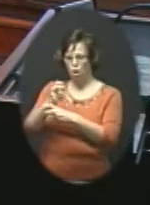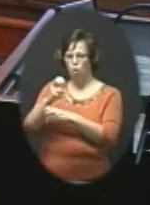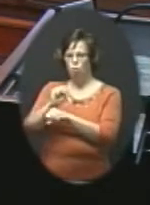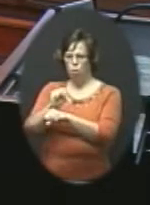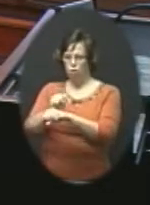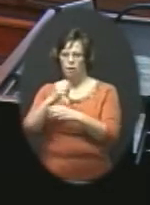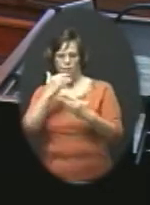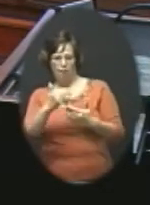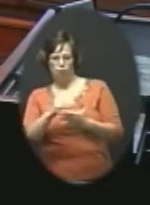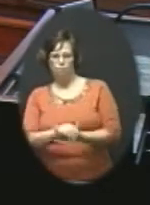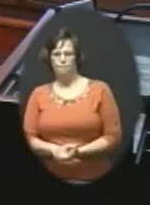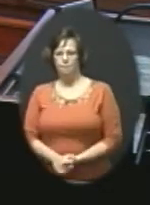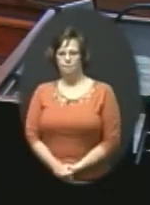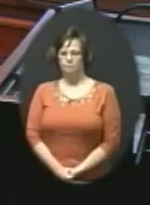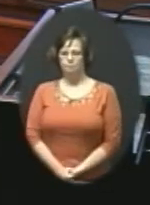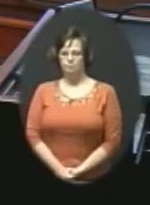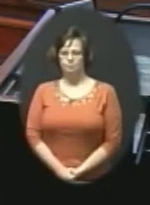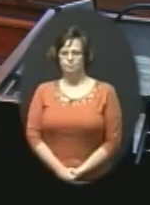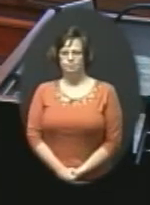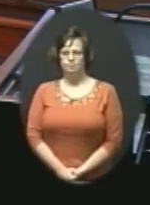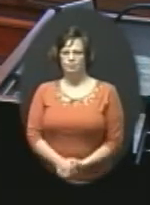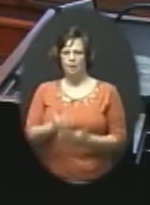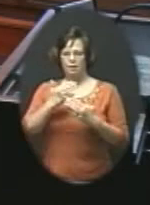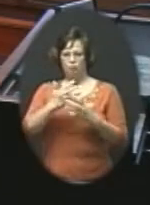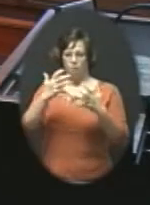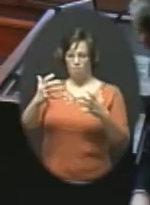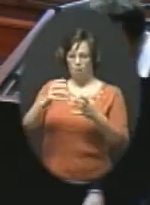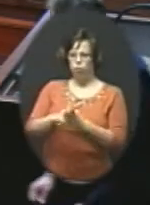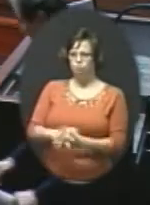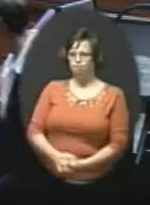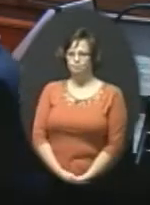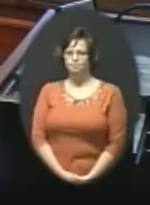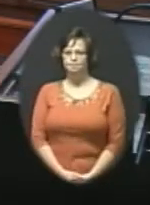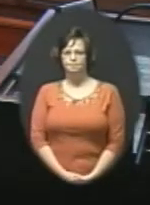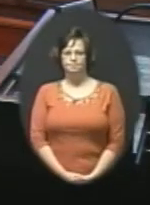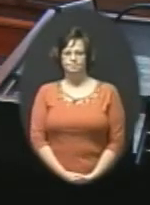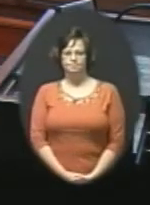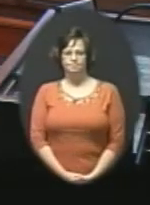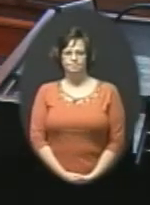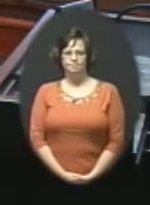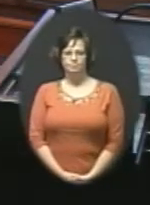thank you. Thank you. Great. Thank you very much.